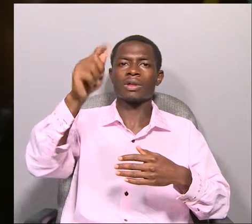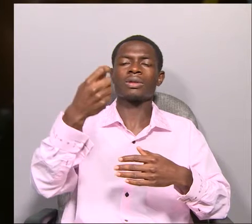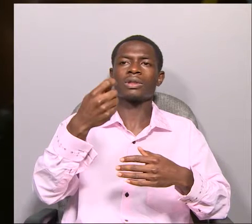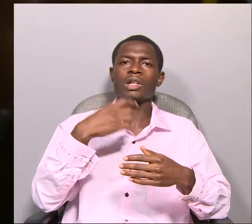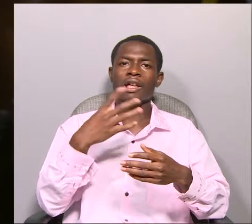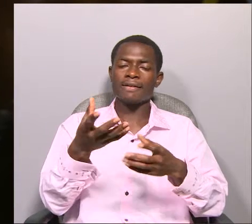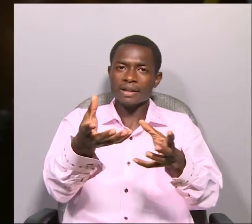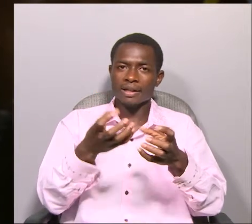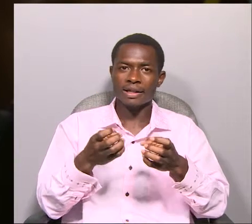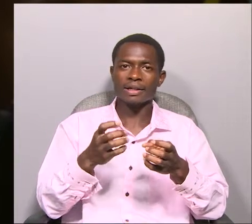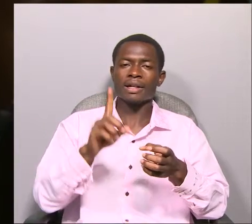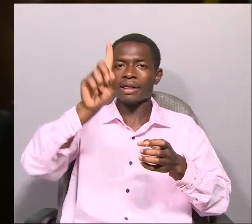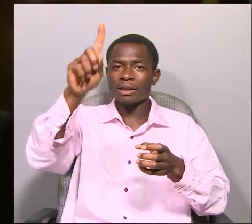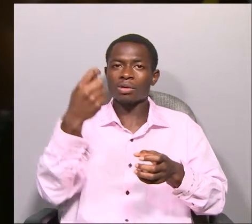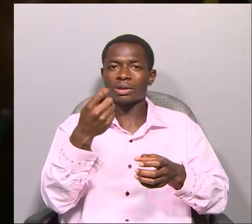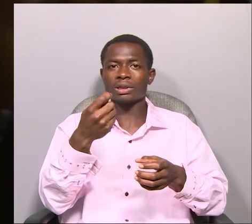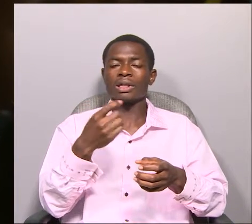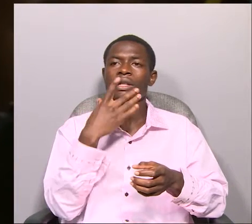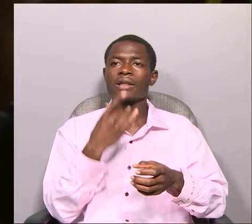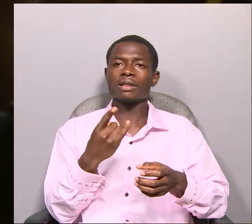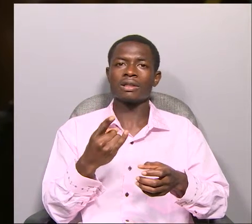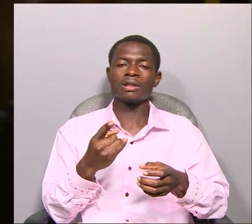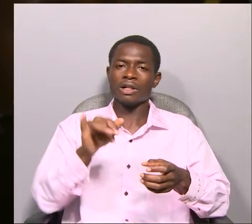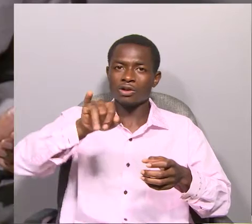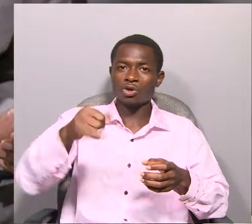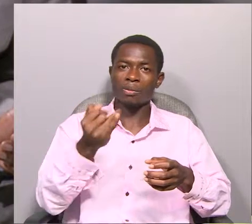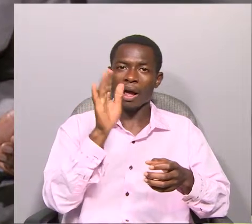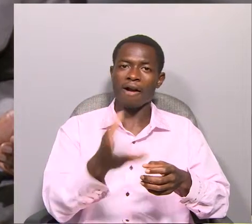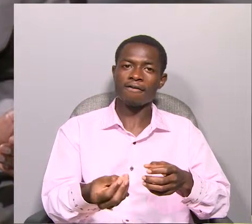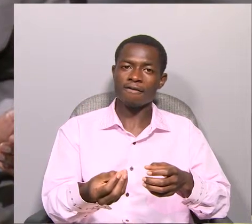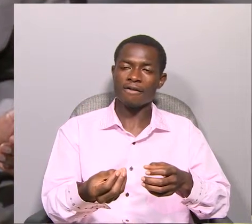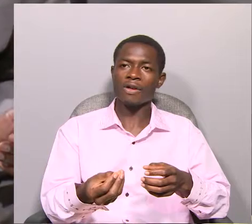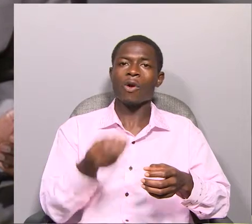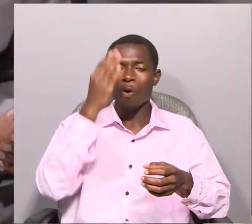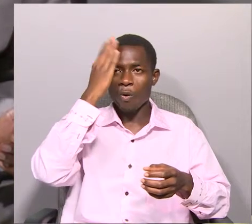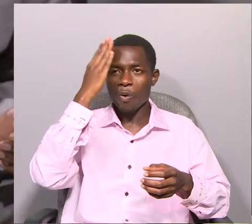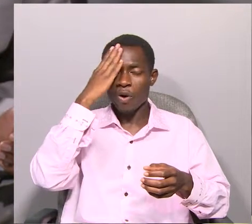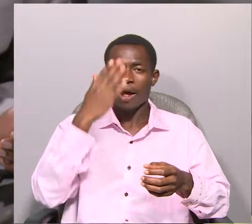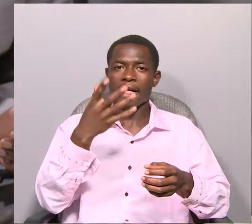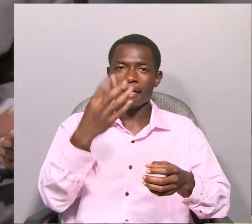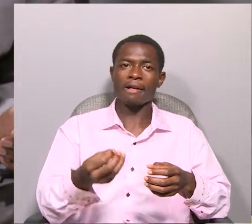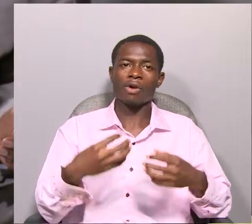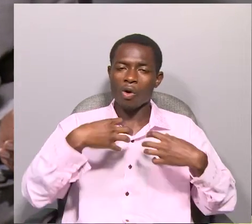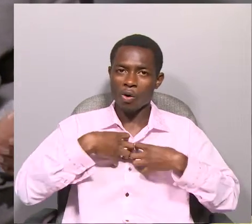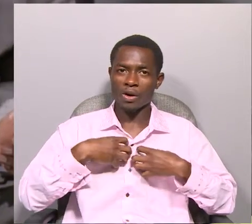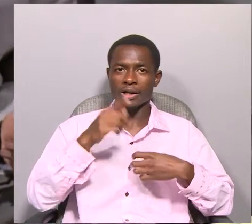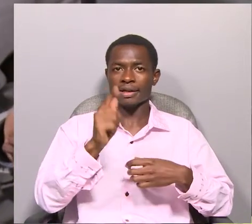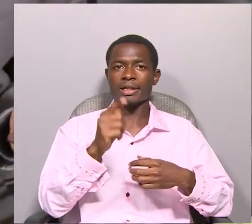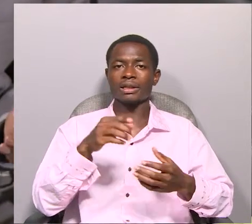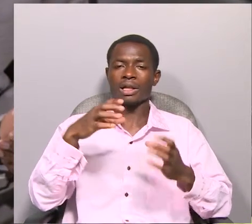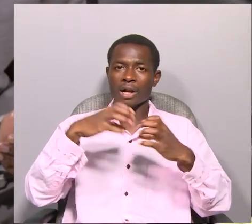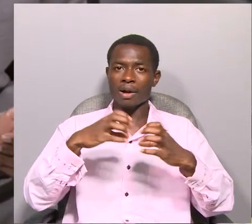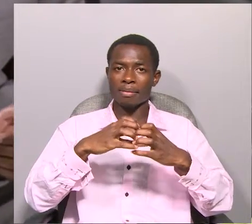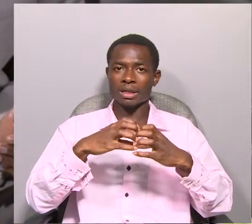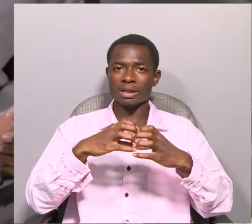And it never, at its optimal operation, employed less than 1,000 people. So if we were